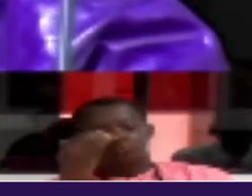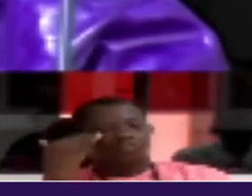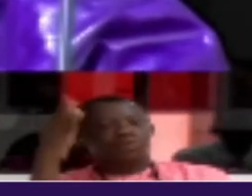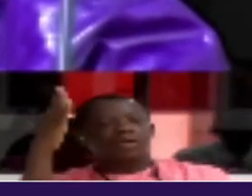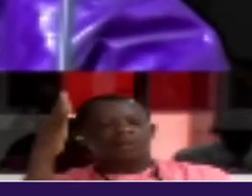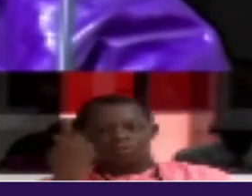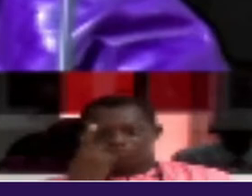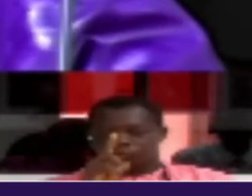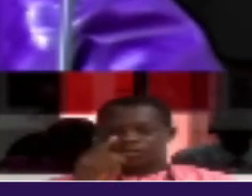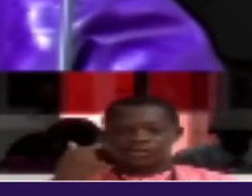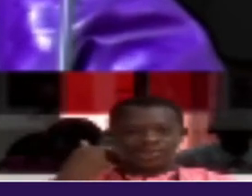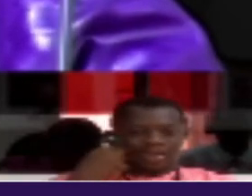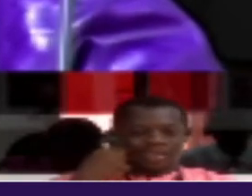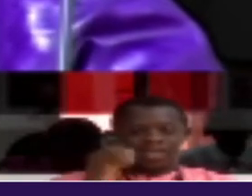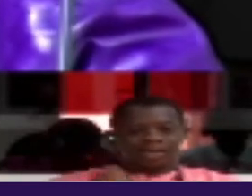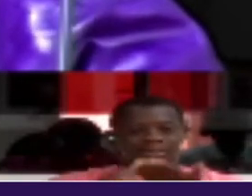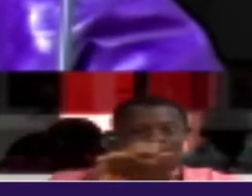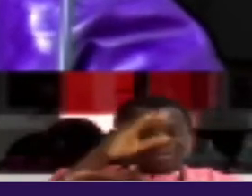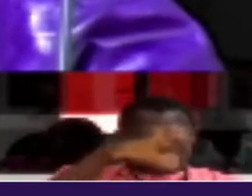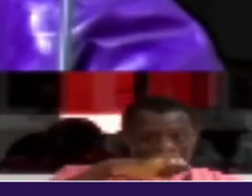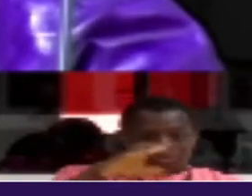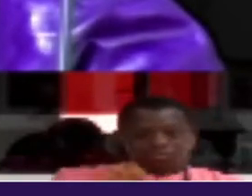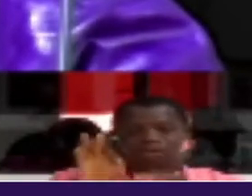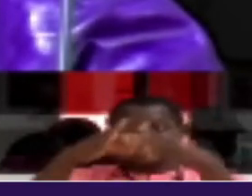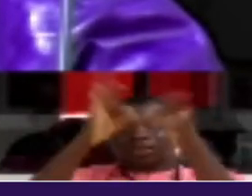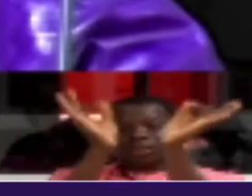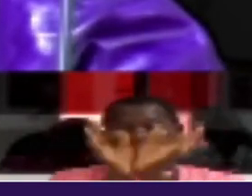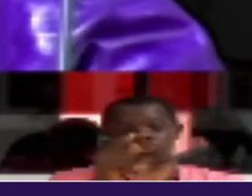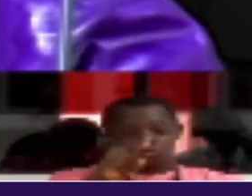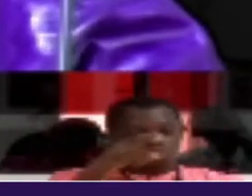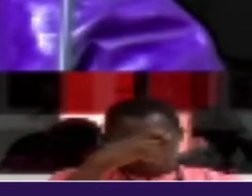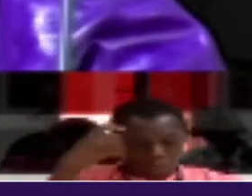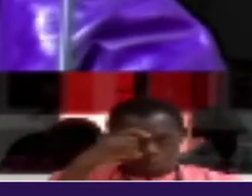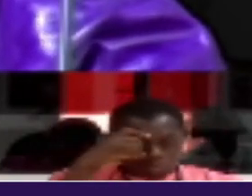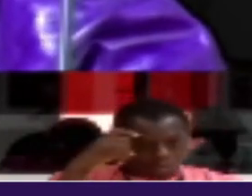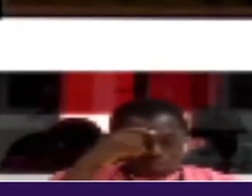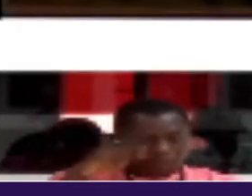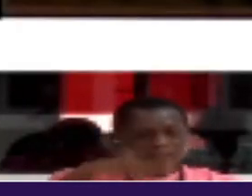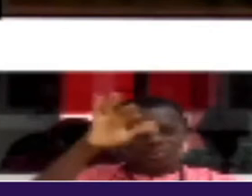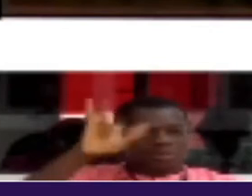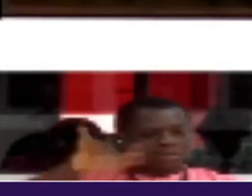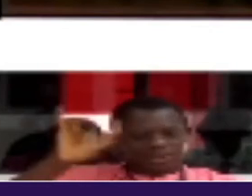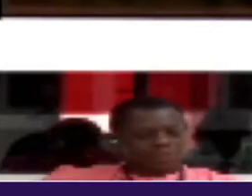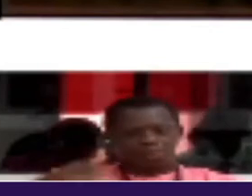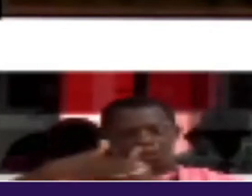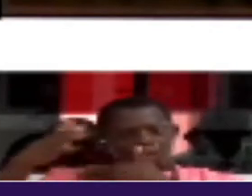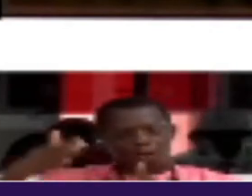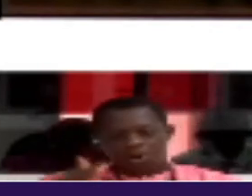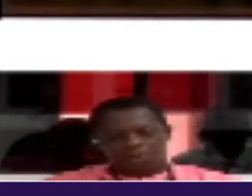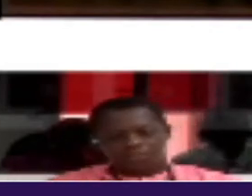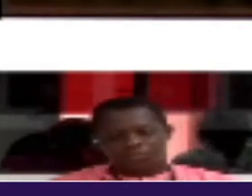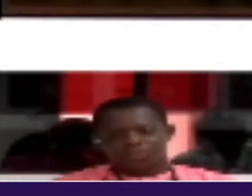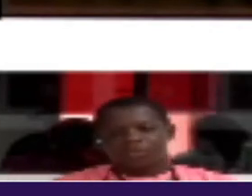deployment to the team with which you worked for years? I have never